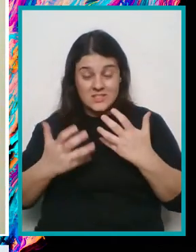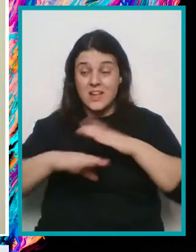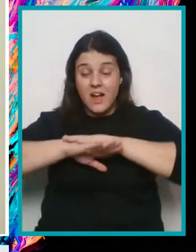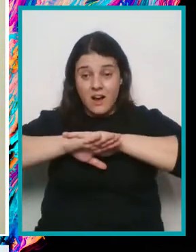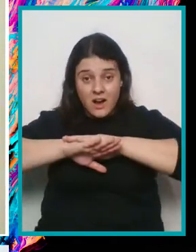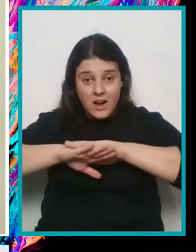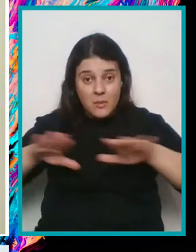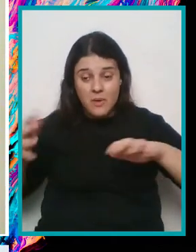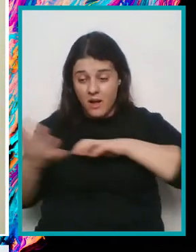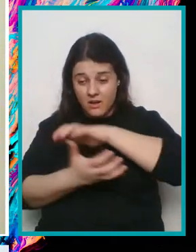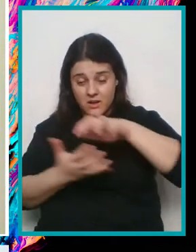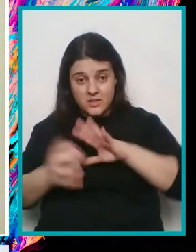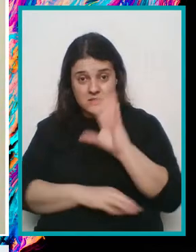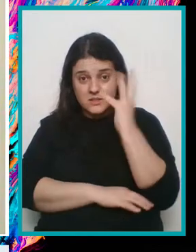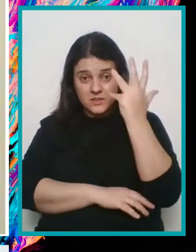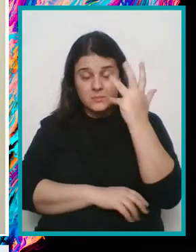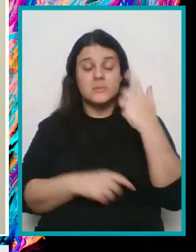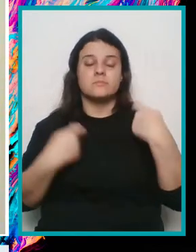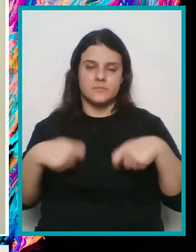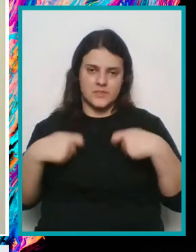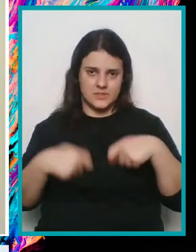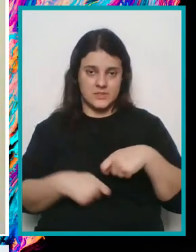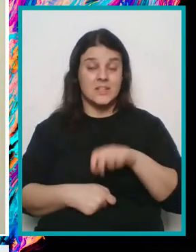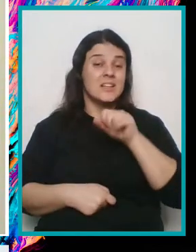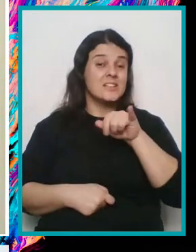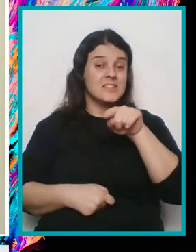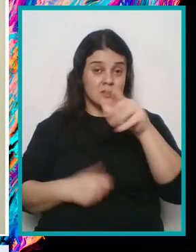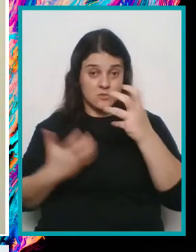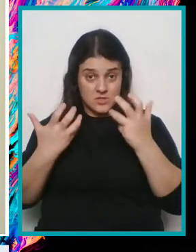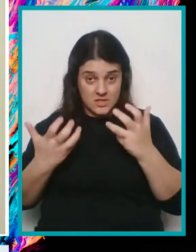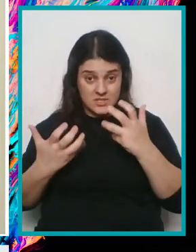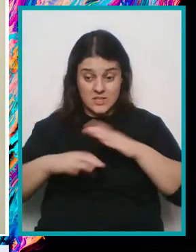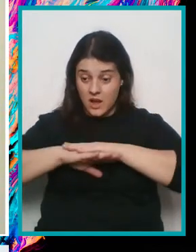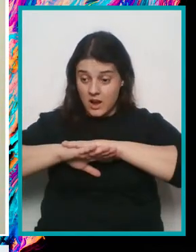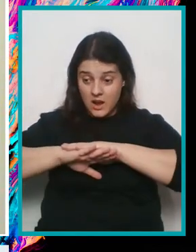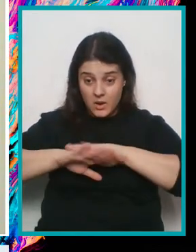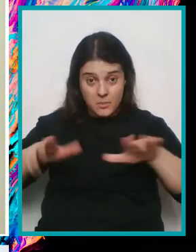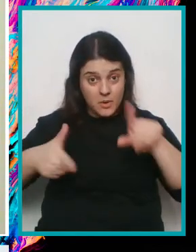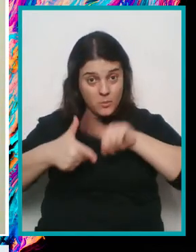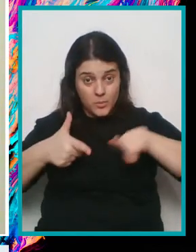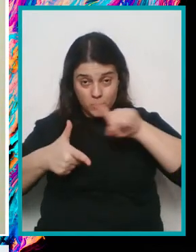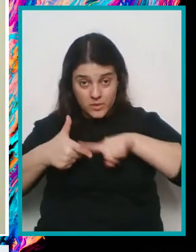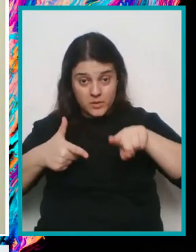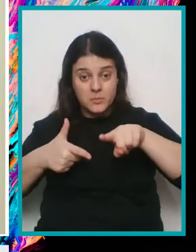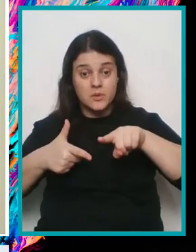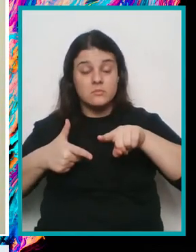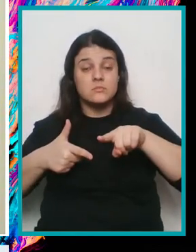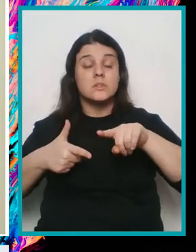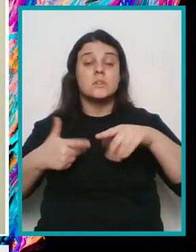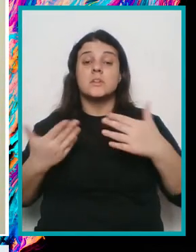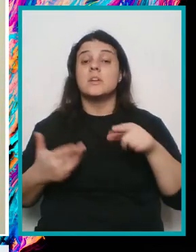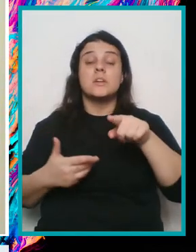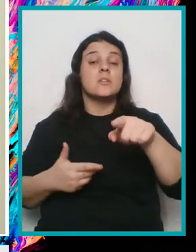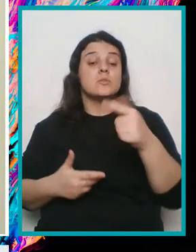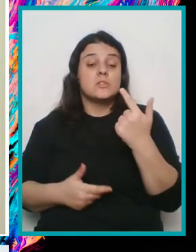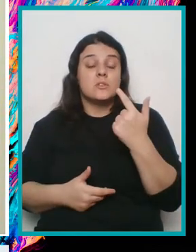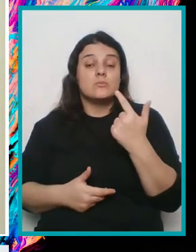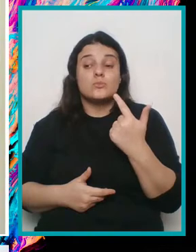You pull it from the roots. You pull it out from the roots. Yes, our countries may be